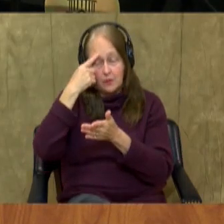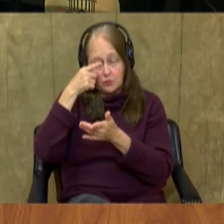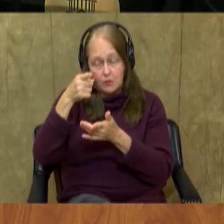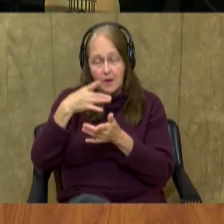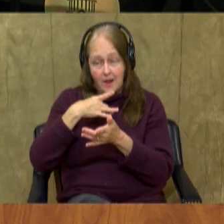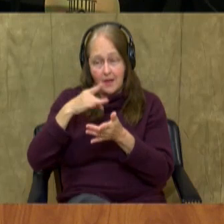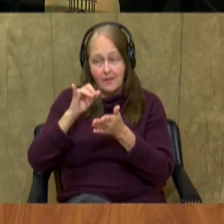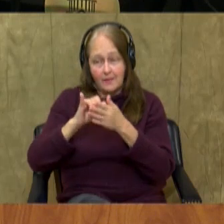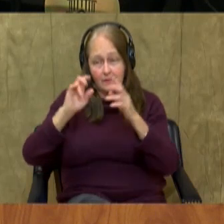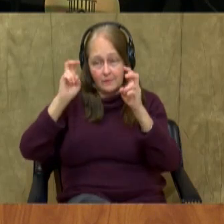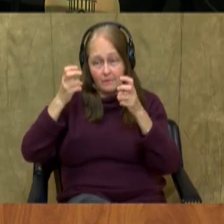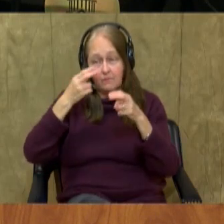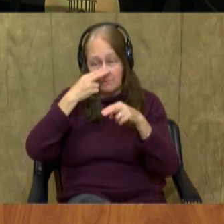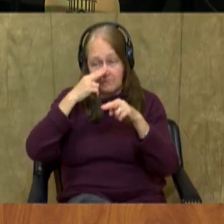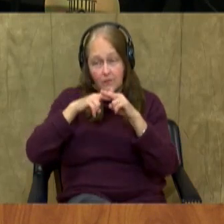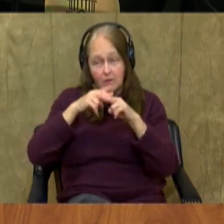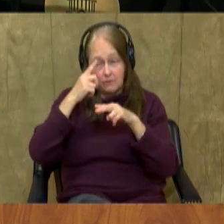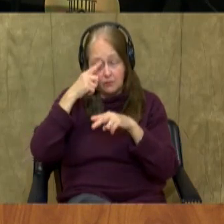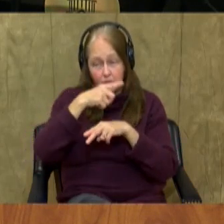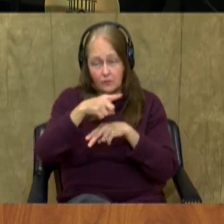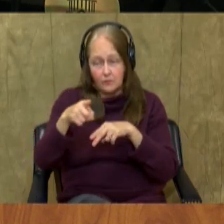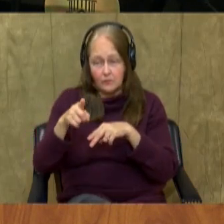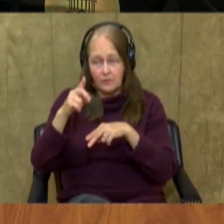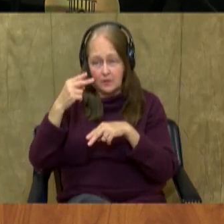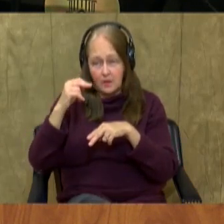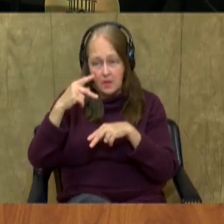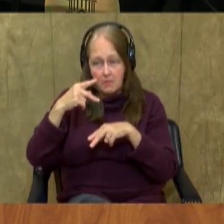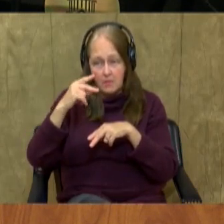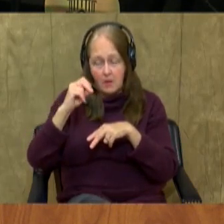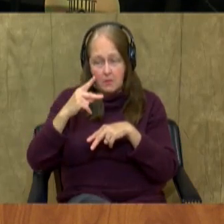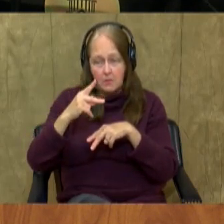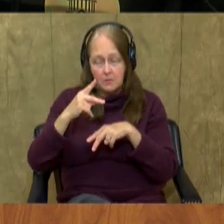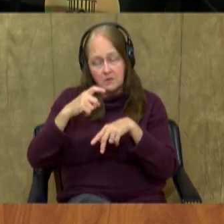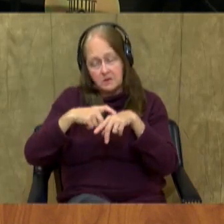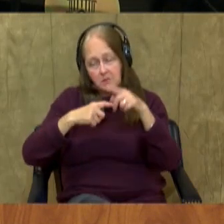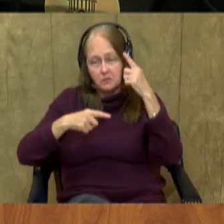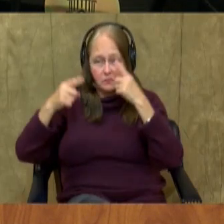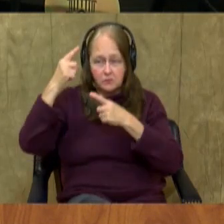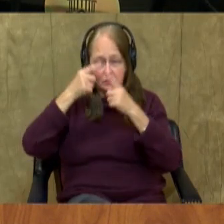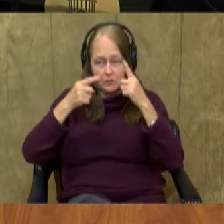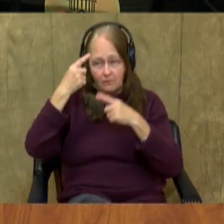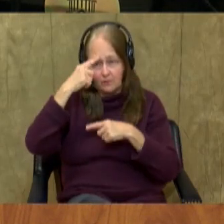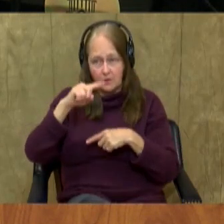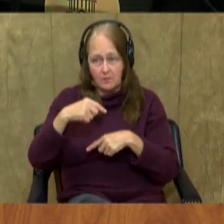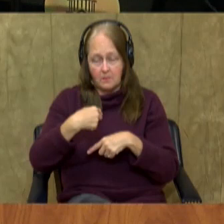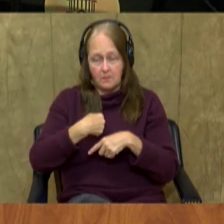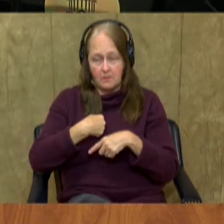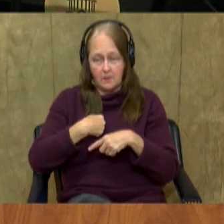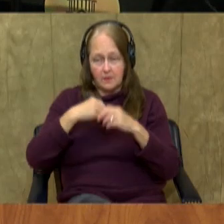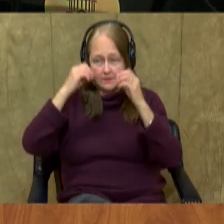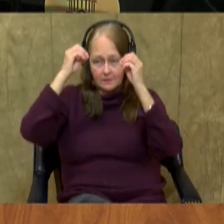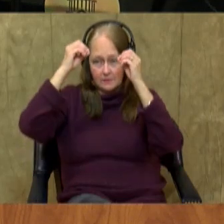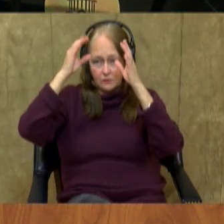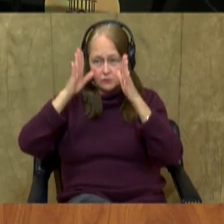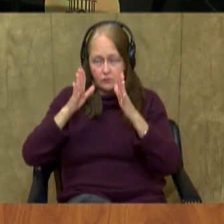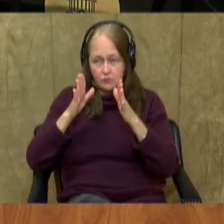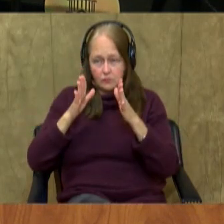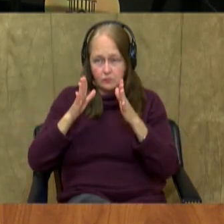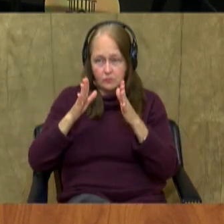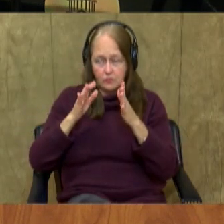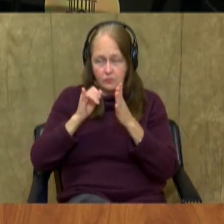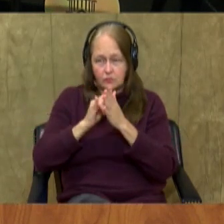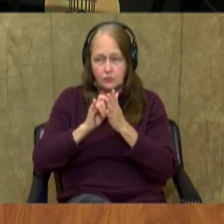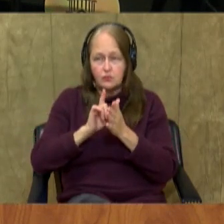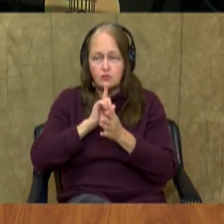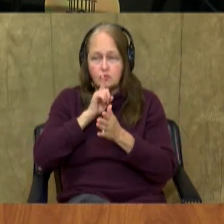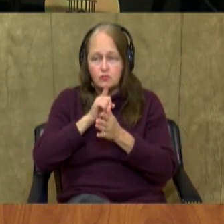I bet that would be fun for you. That would be some, time to think about for me as a teacher. And, I got to